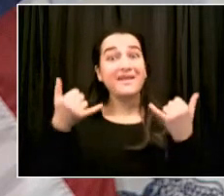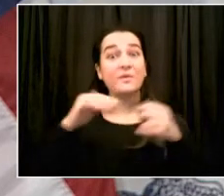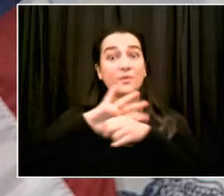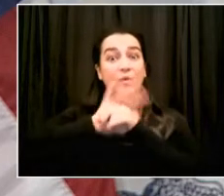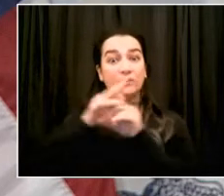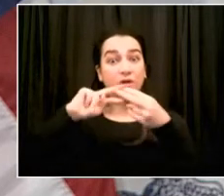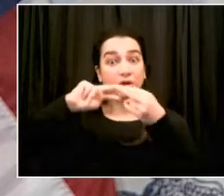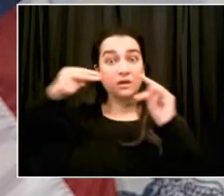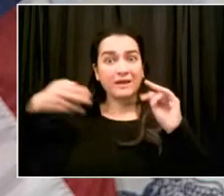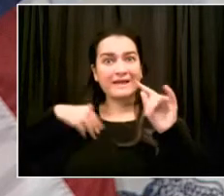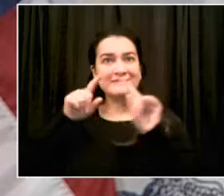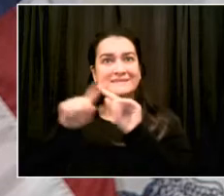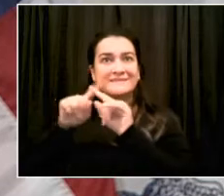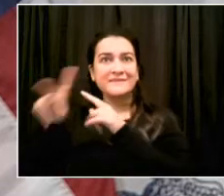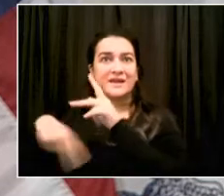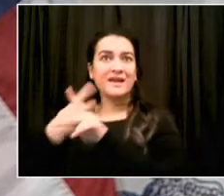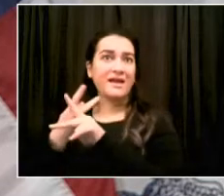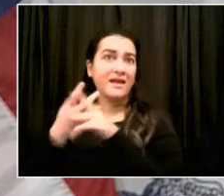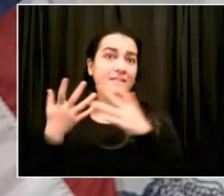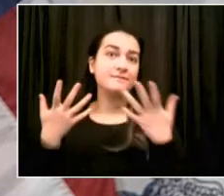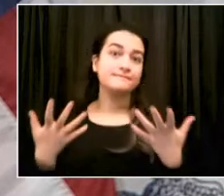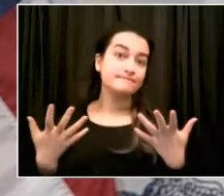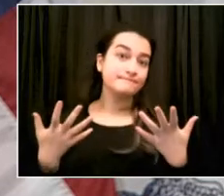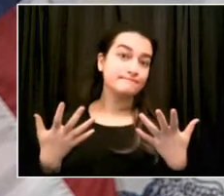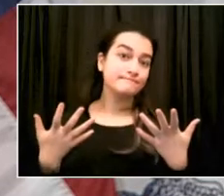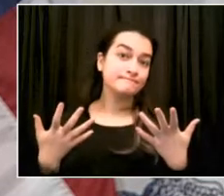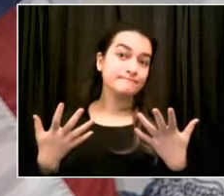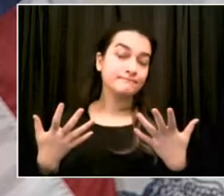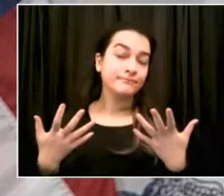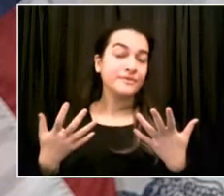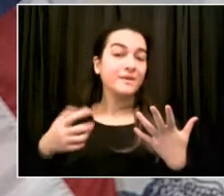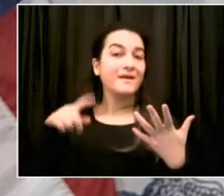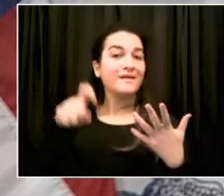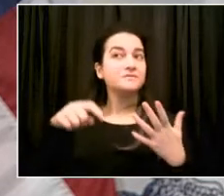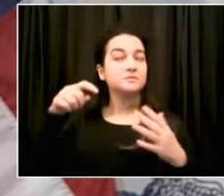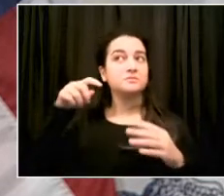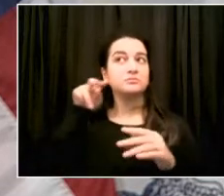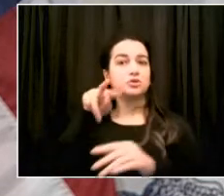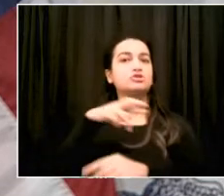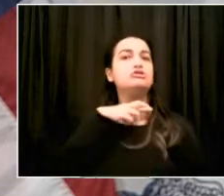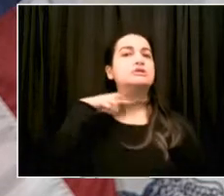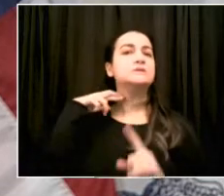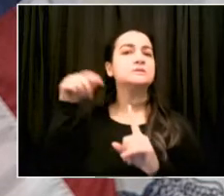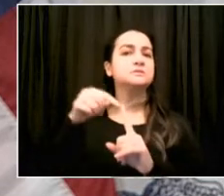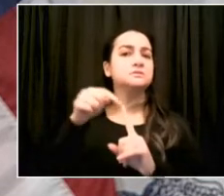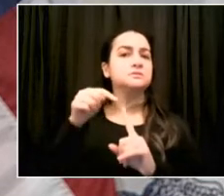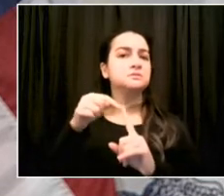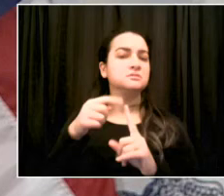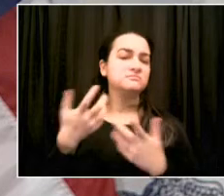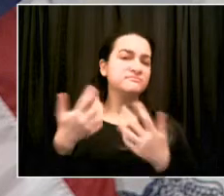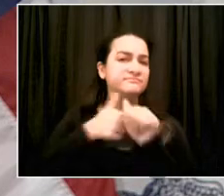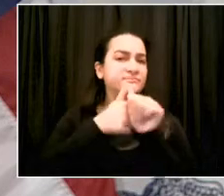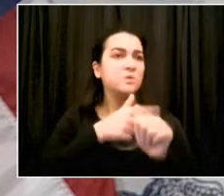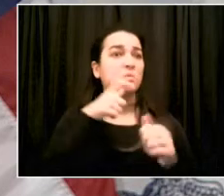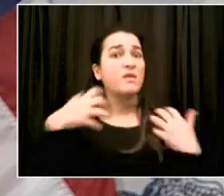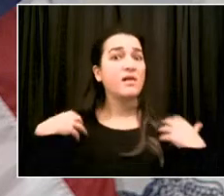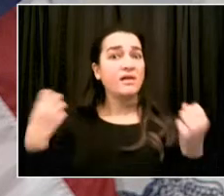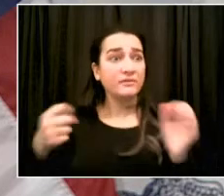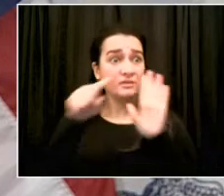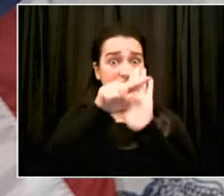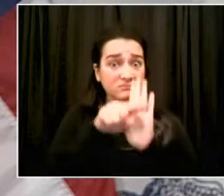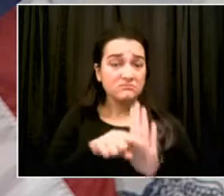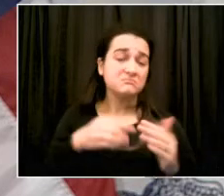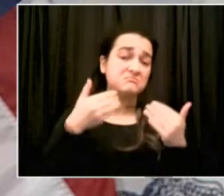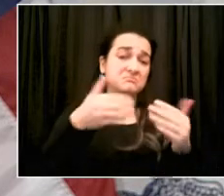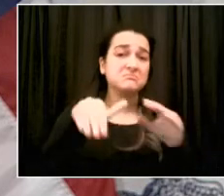the right way and to make sure that we really are careful as we apply a new approach in the middle